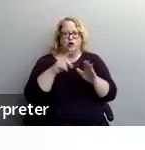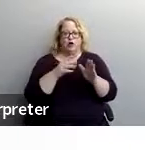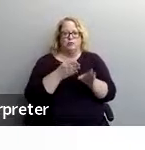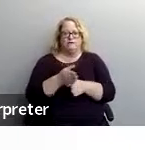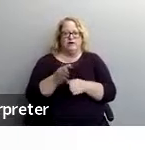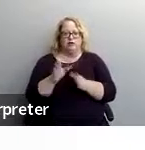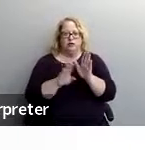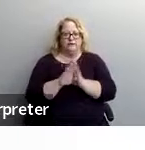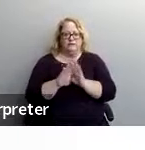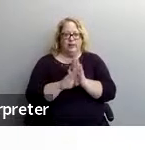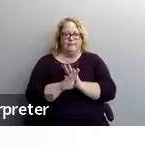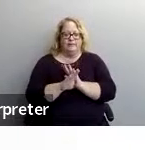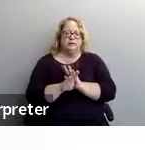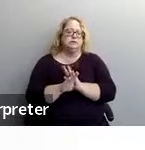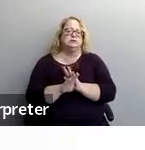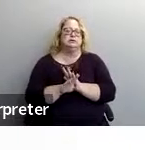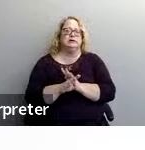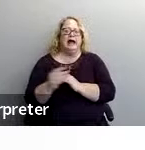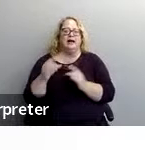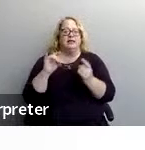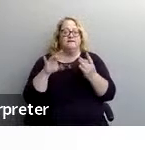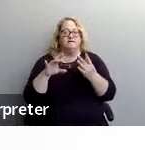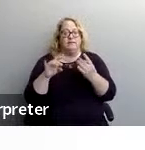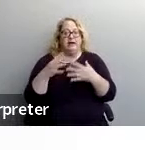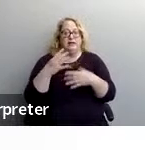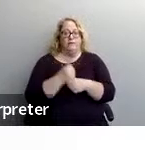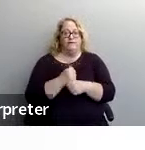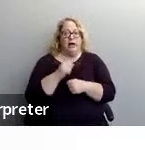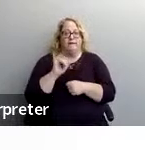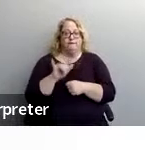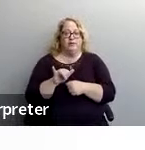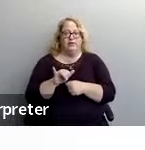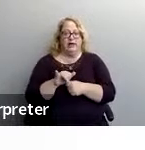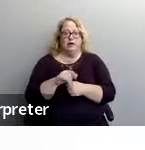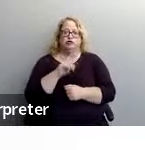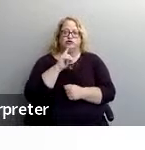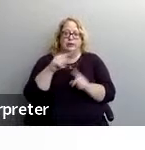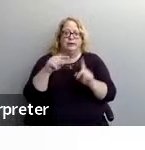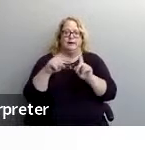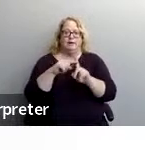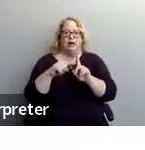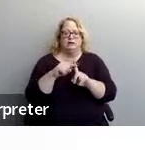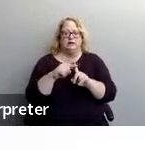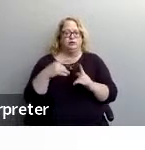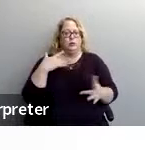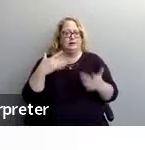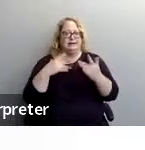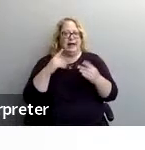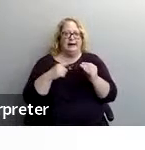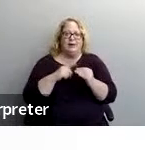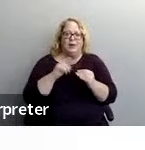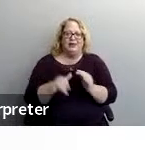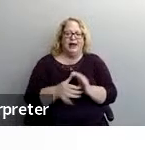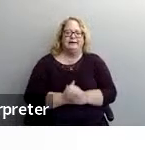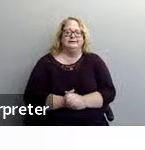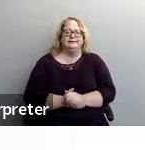development, and the feedback that we've gotten from that has been extremely positive, so we're excited about